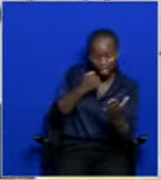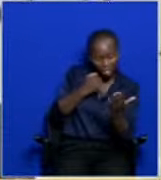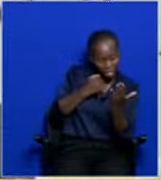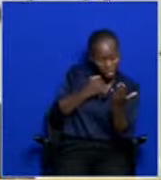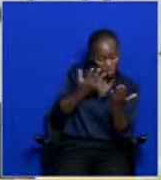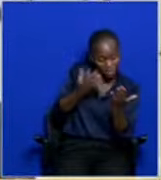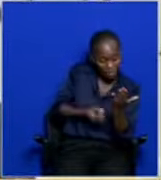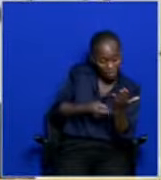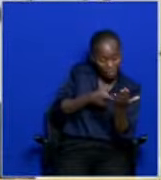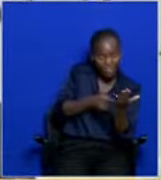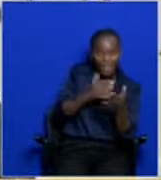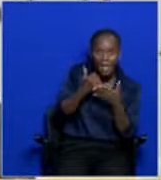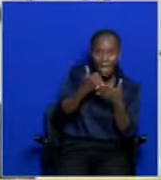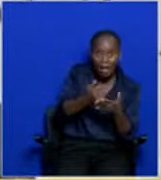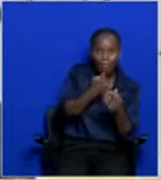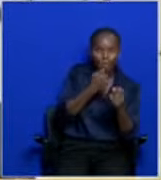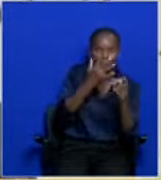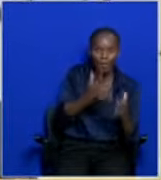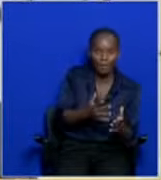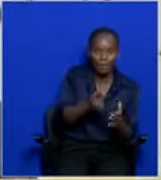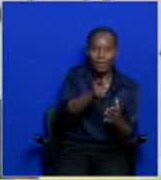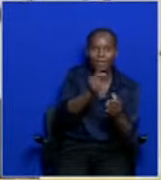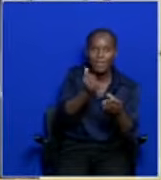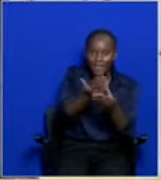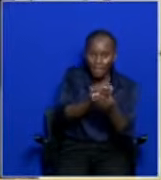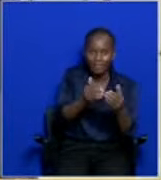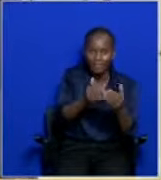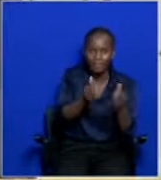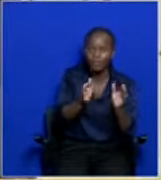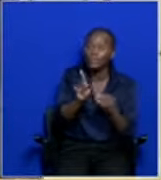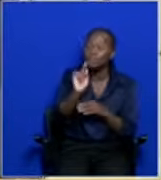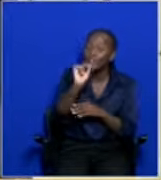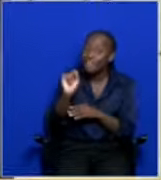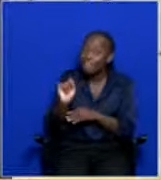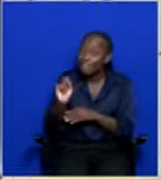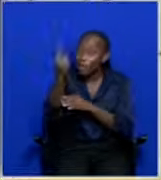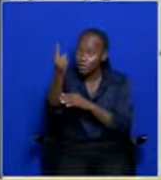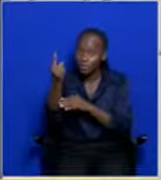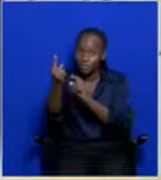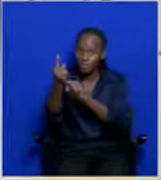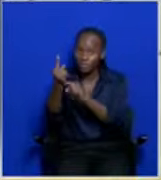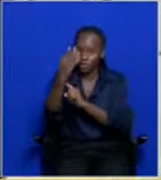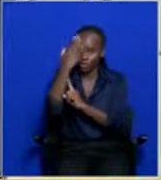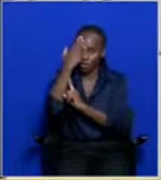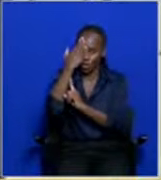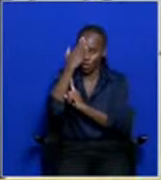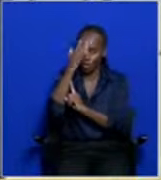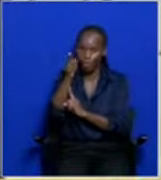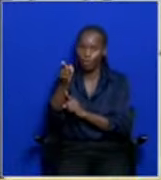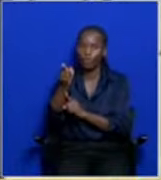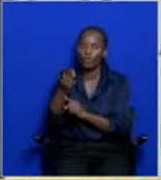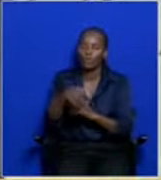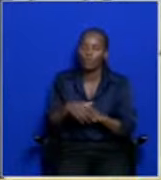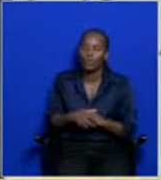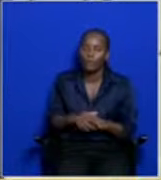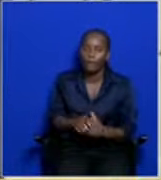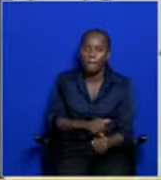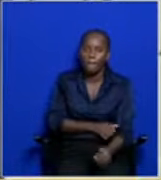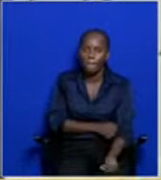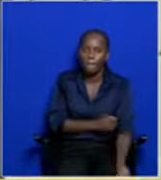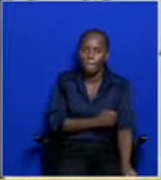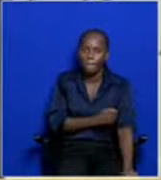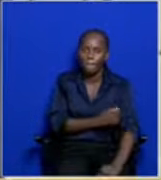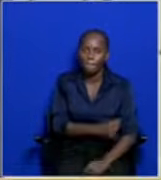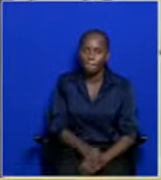first people to know about their officers. Thank you, Mr. Magagula. Now, the rocks found in